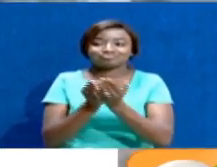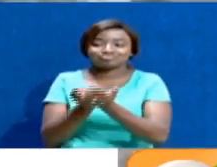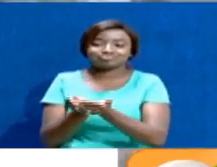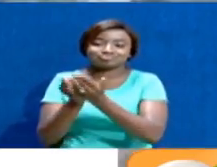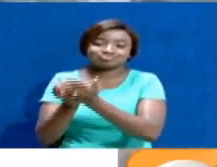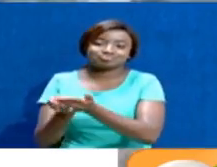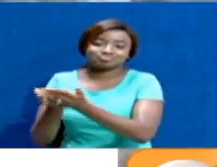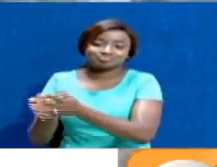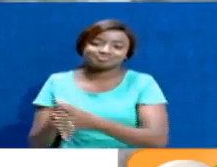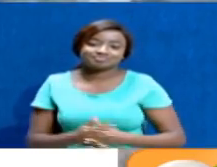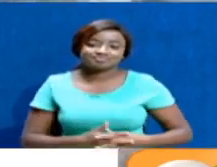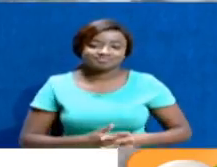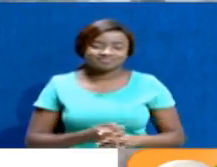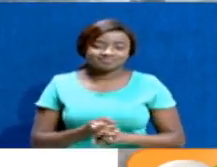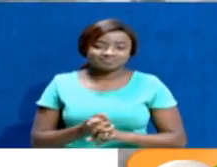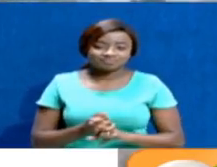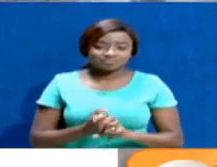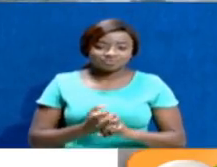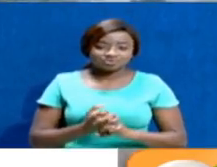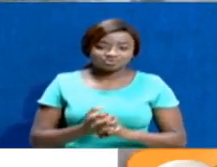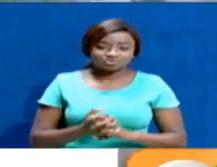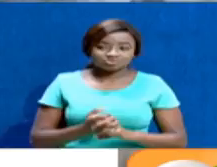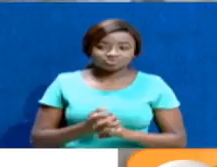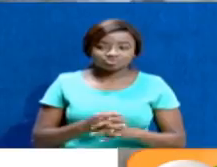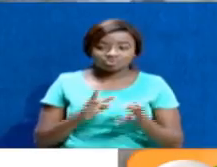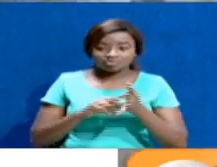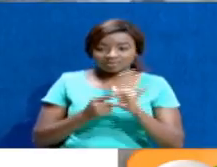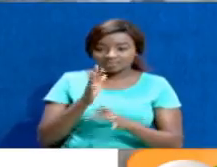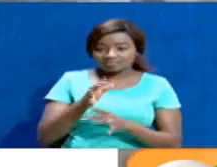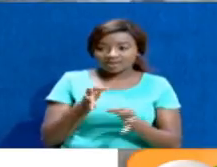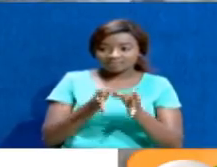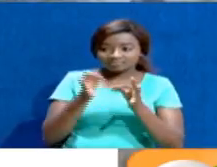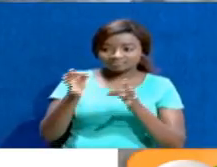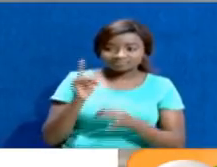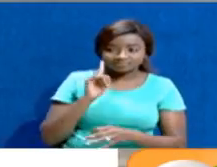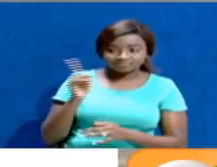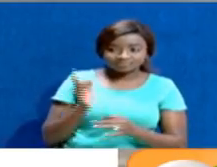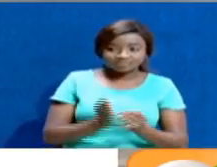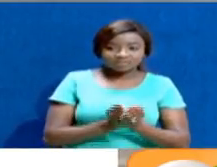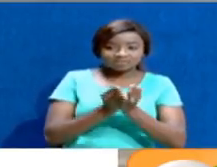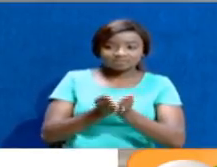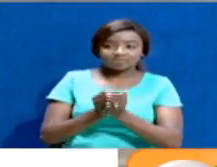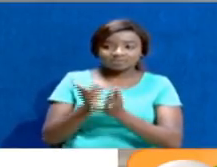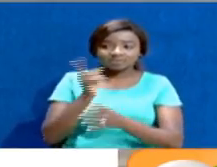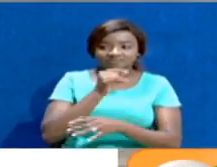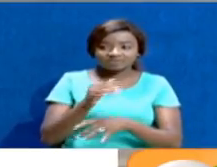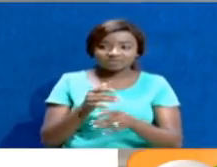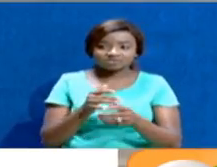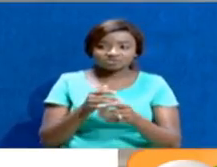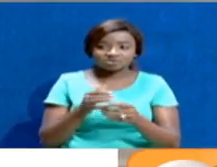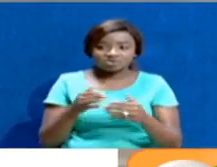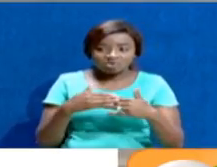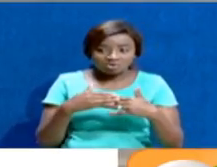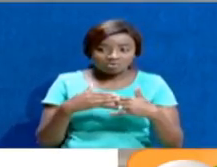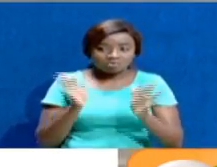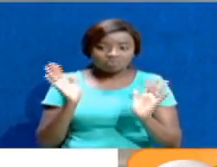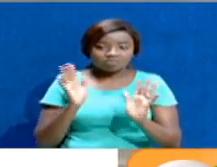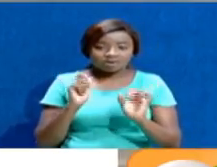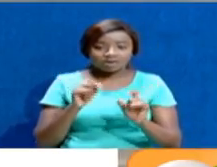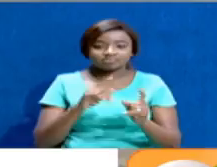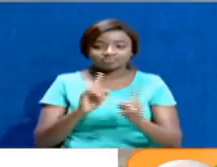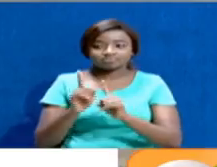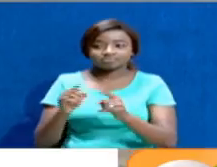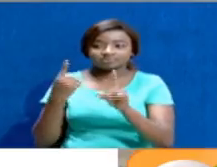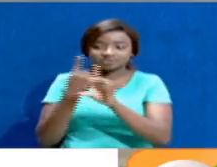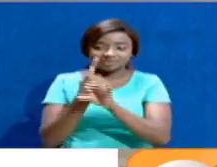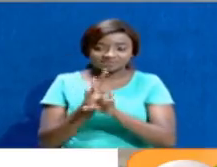salvage crews. Tugboats honked their horns in celebration as the 400-meter-long Ever Given was dislodged on Monday with the help of dredgers.